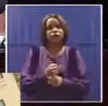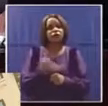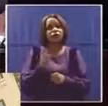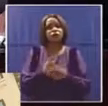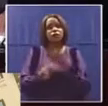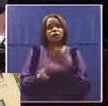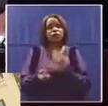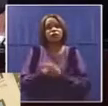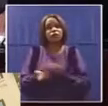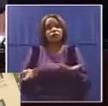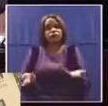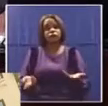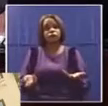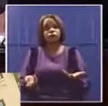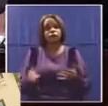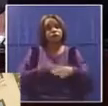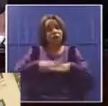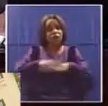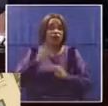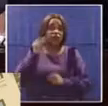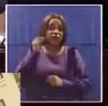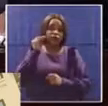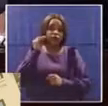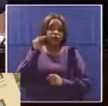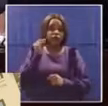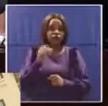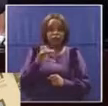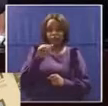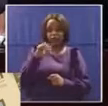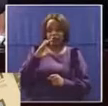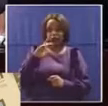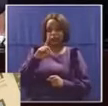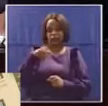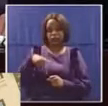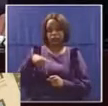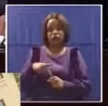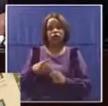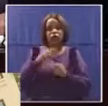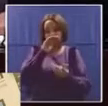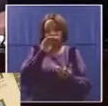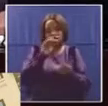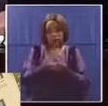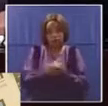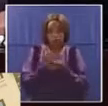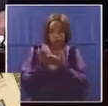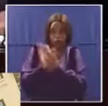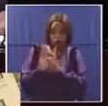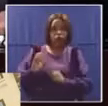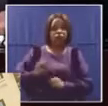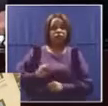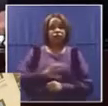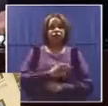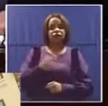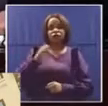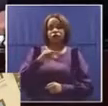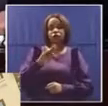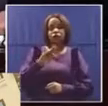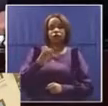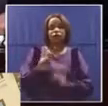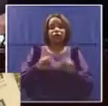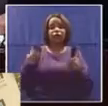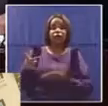arrested. As more information emerges, the ACDP trusts that all those corrupt G4S officials who facilitated this